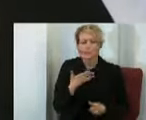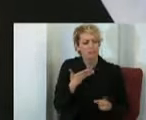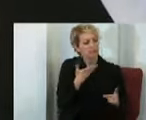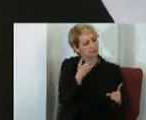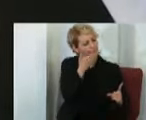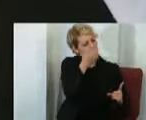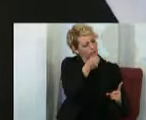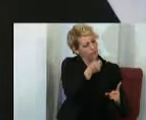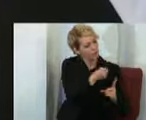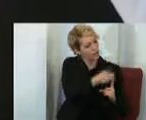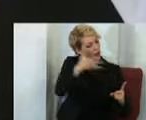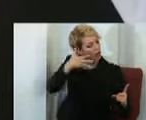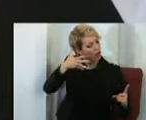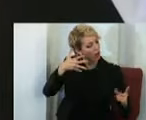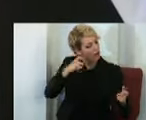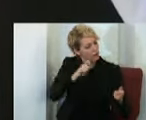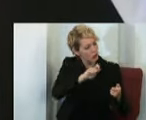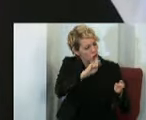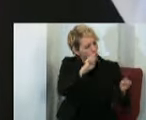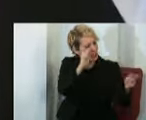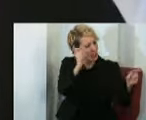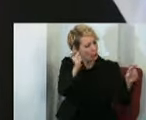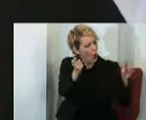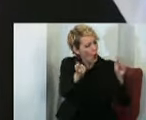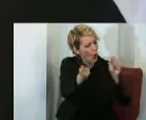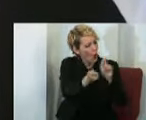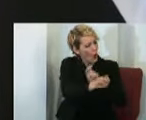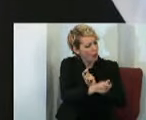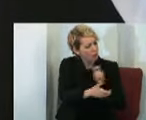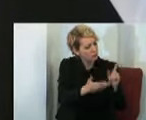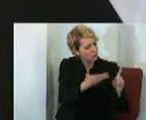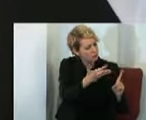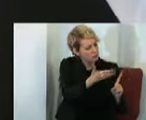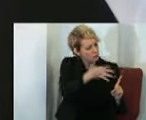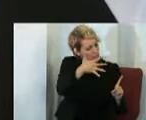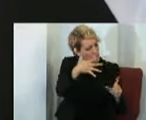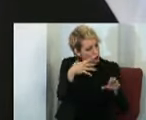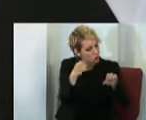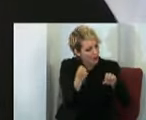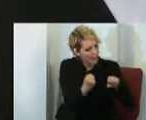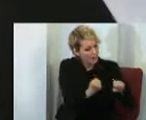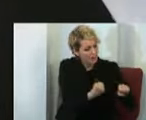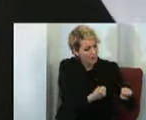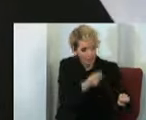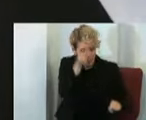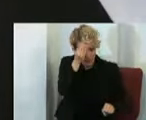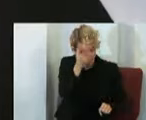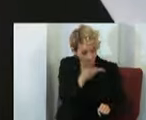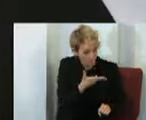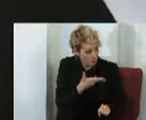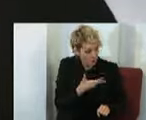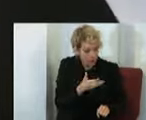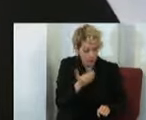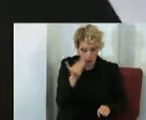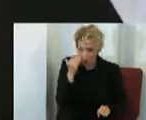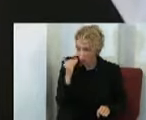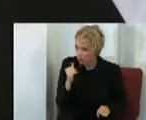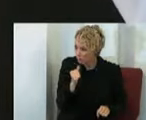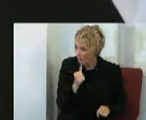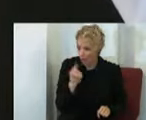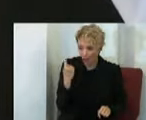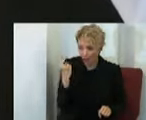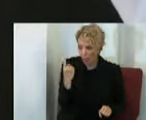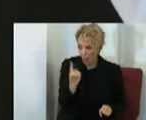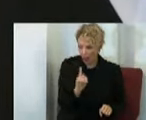transform them and give them strength, letting them know that they are not alone in this journey.